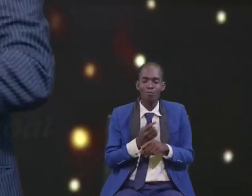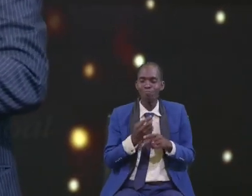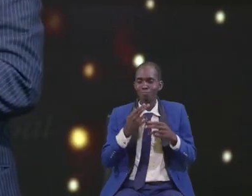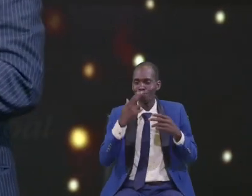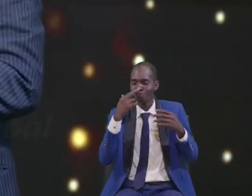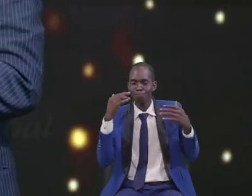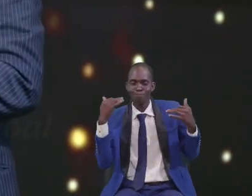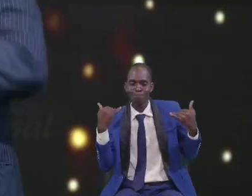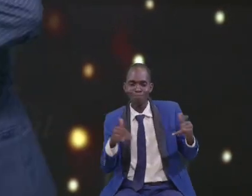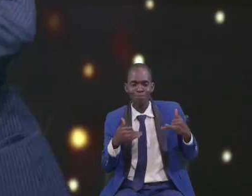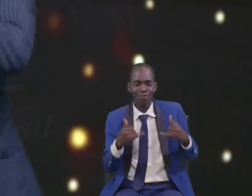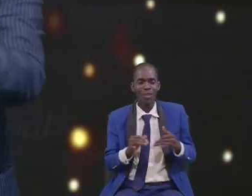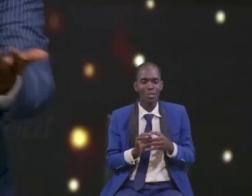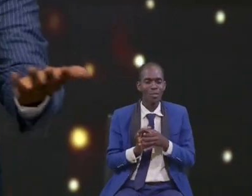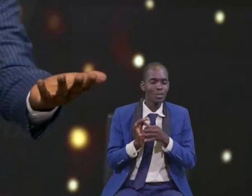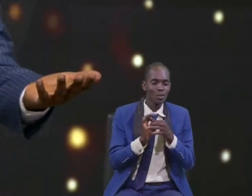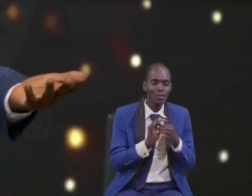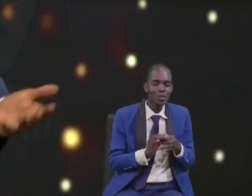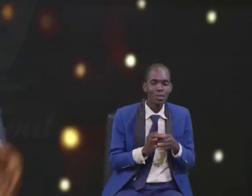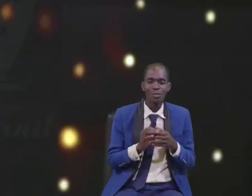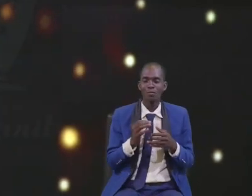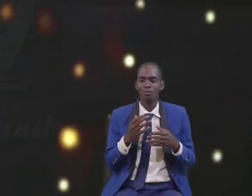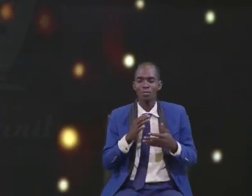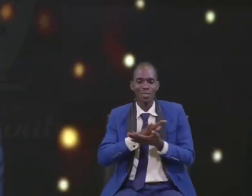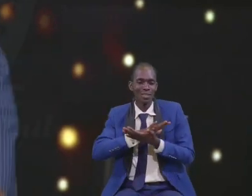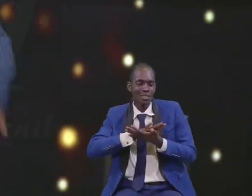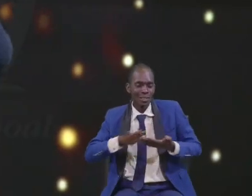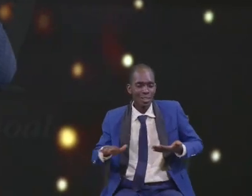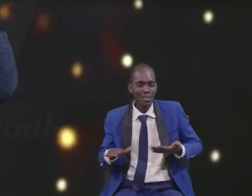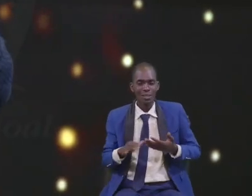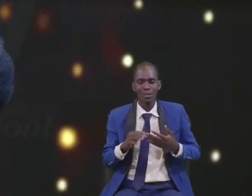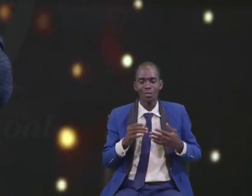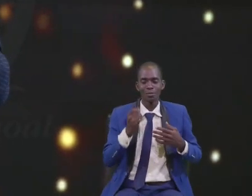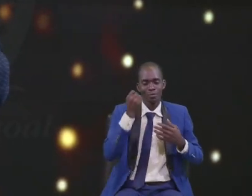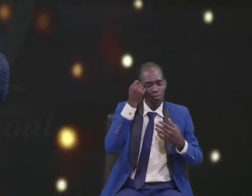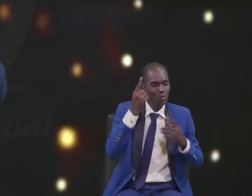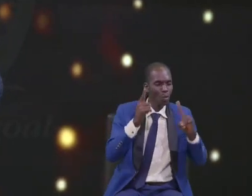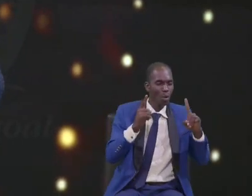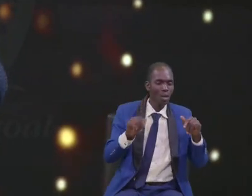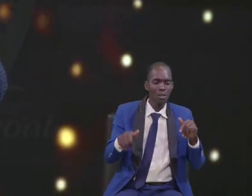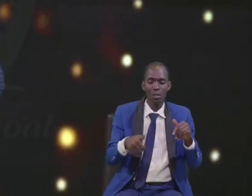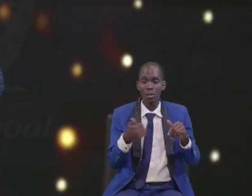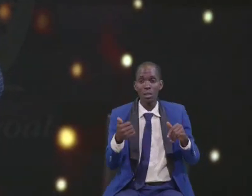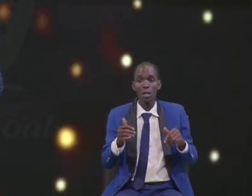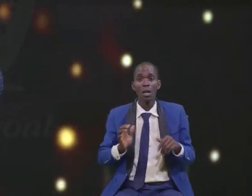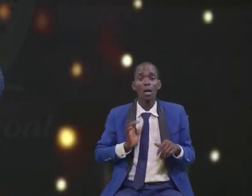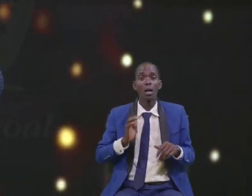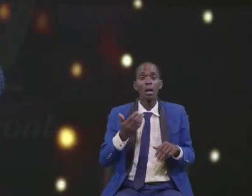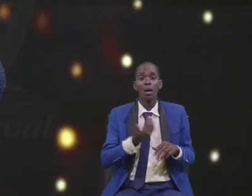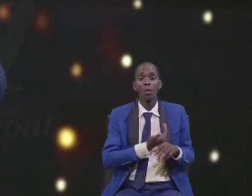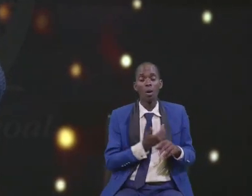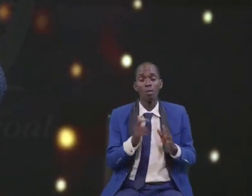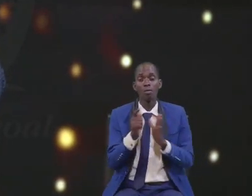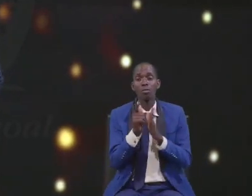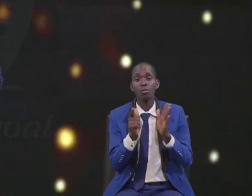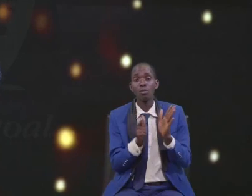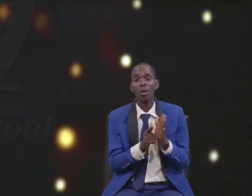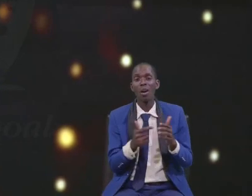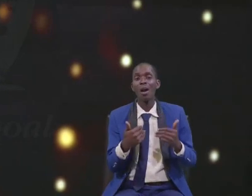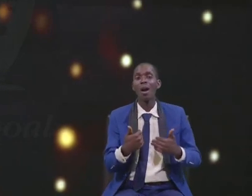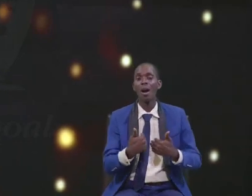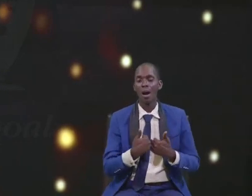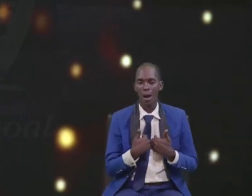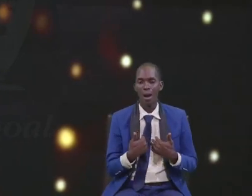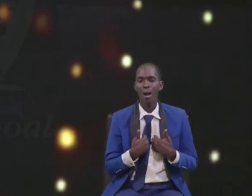world is so nice, and the world is so understanding, our constitution has the tendency of